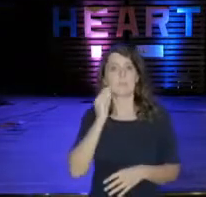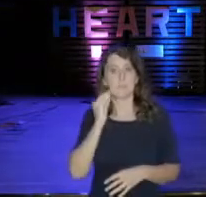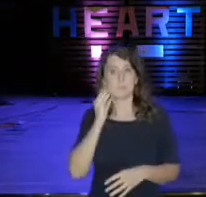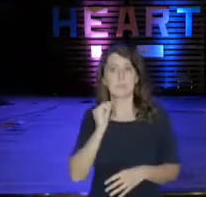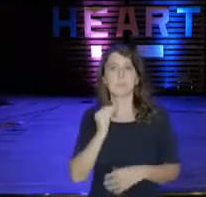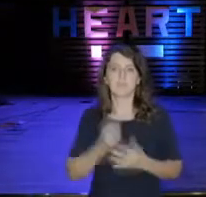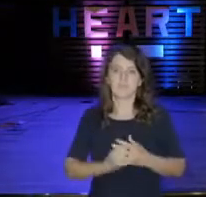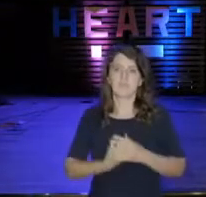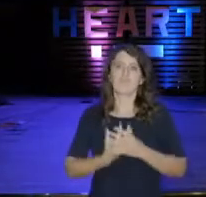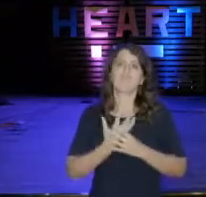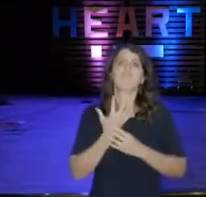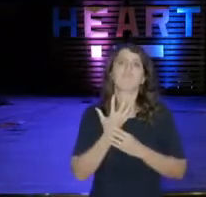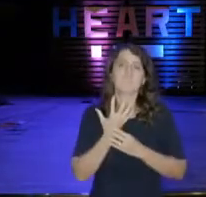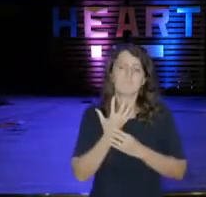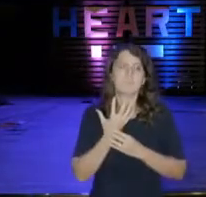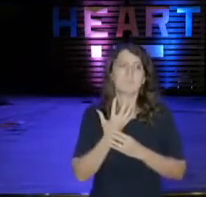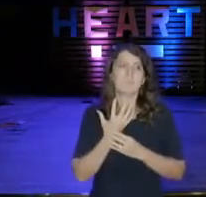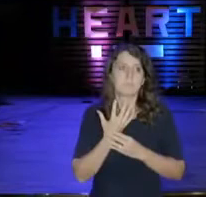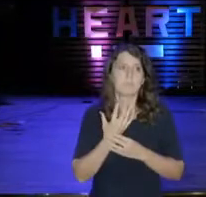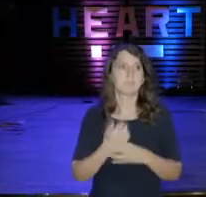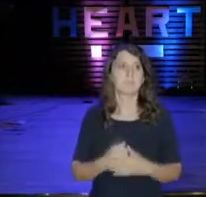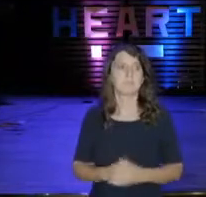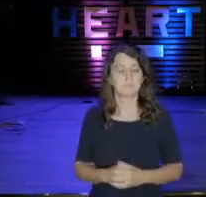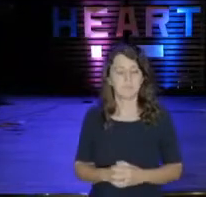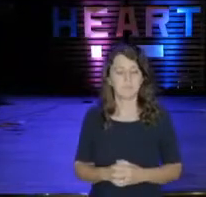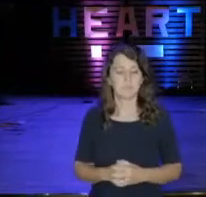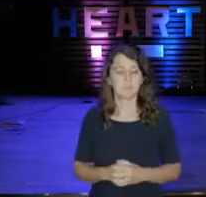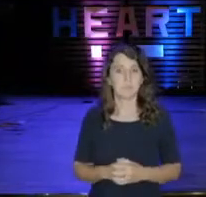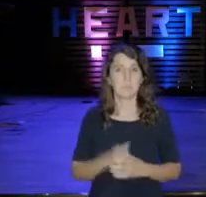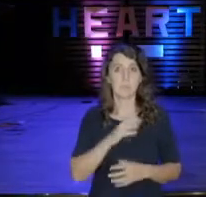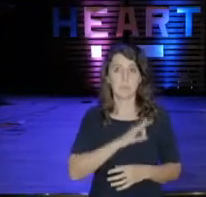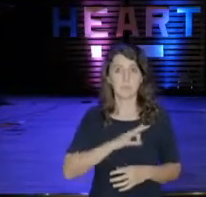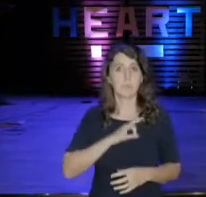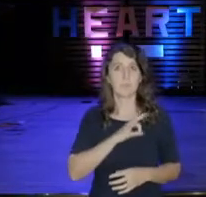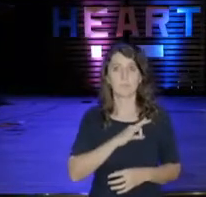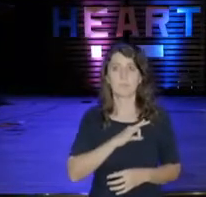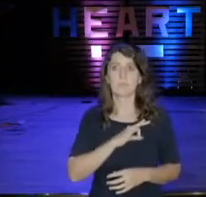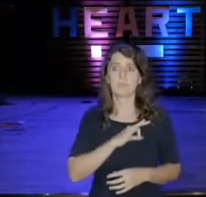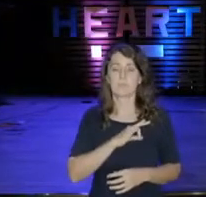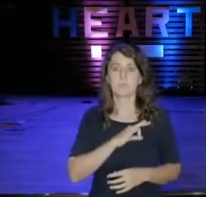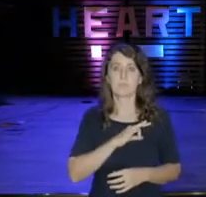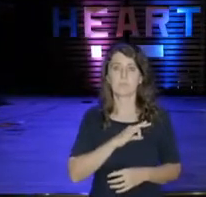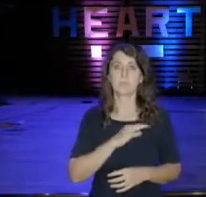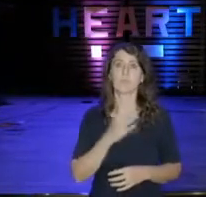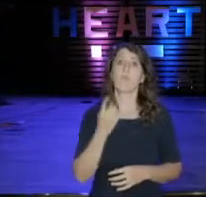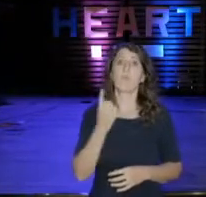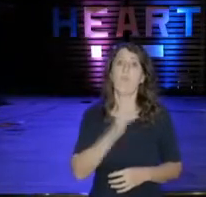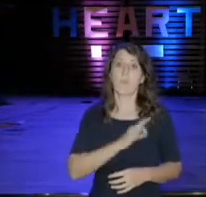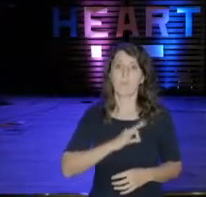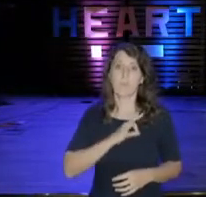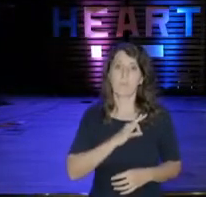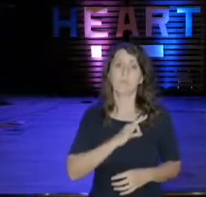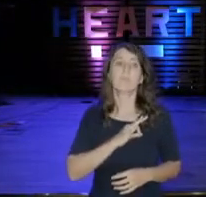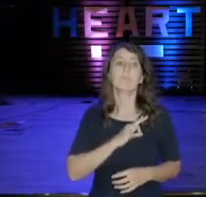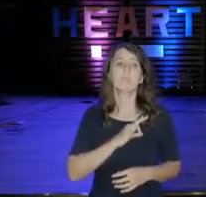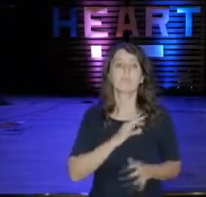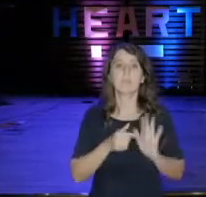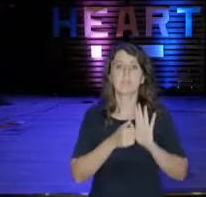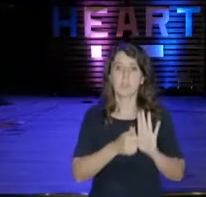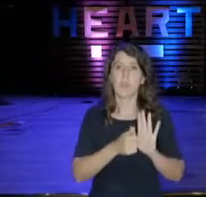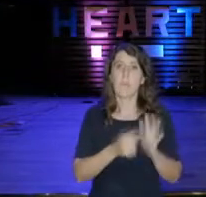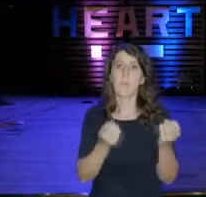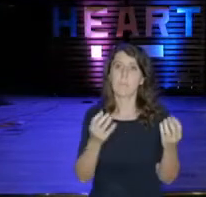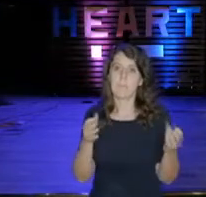God. And we see this fruit, it's one fruit, many expressions, and it's